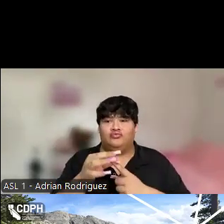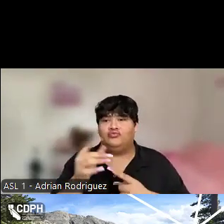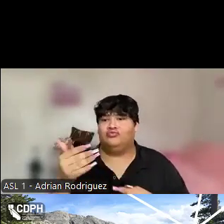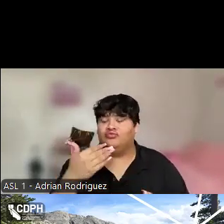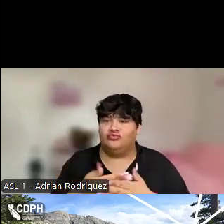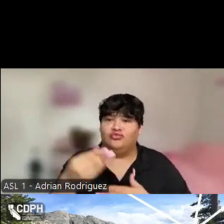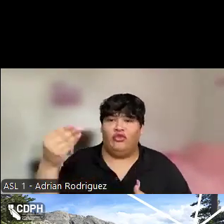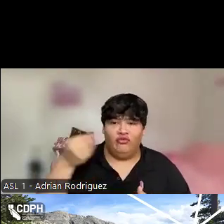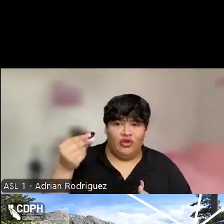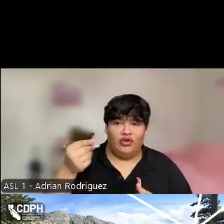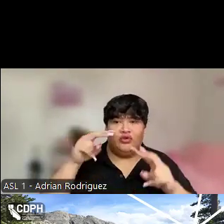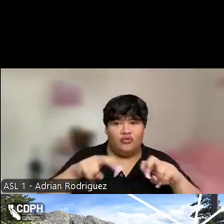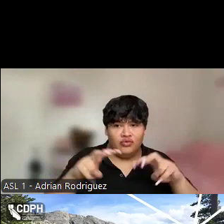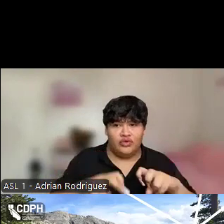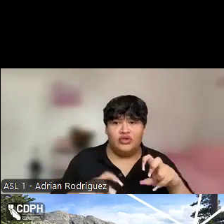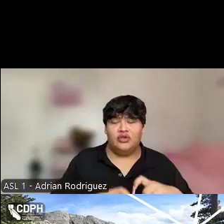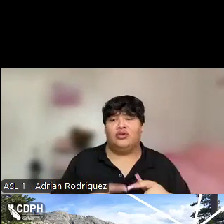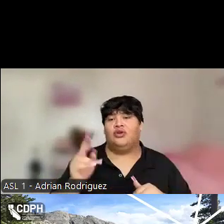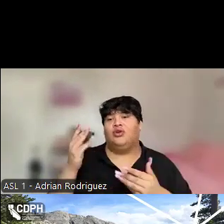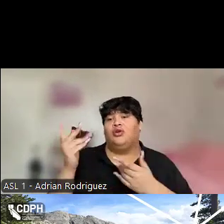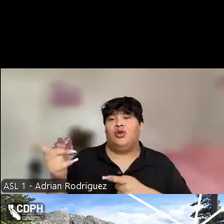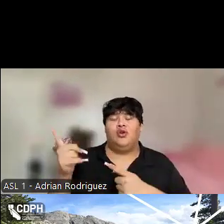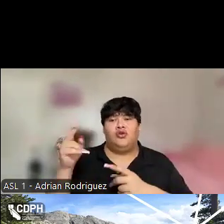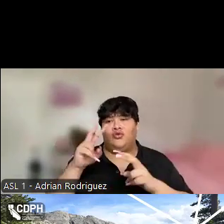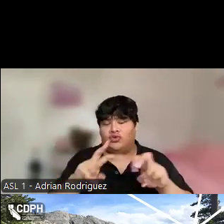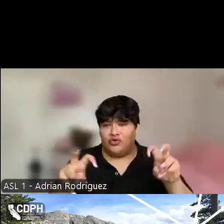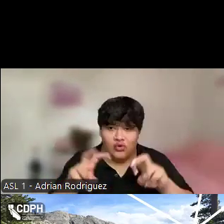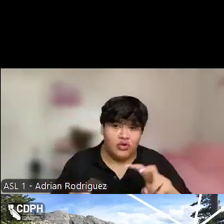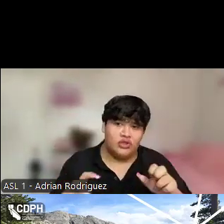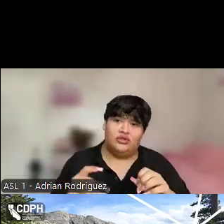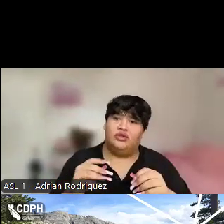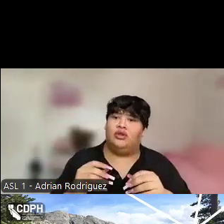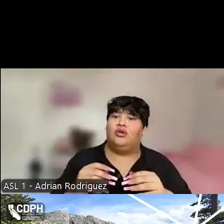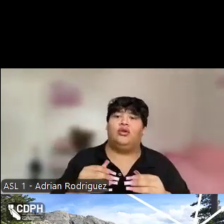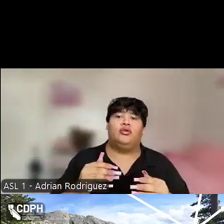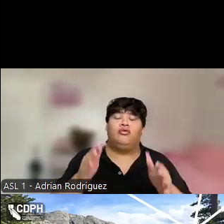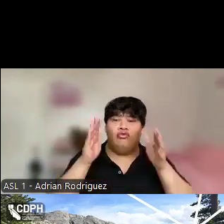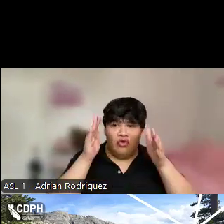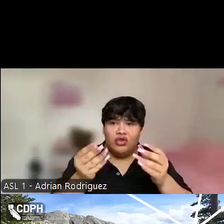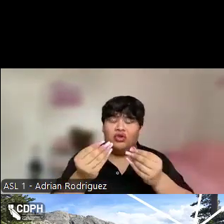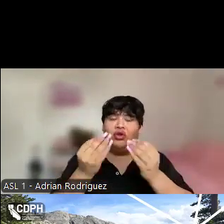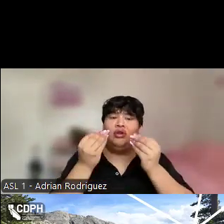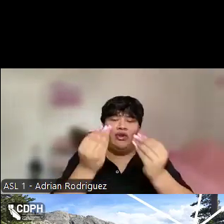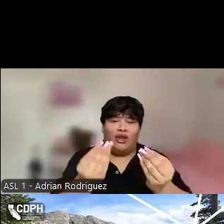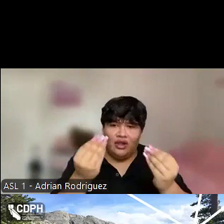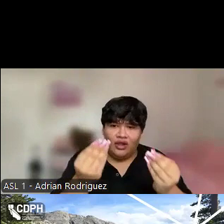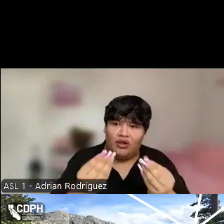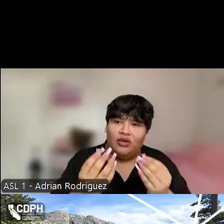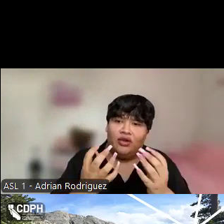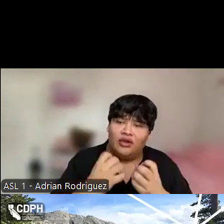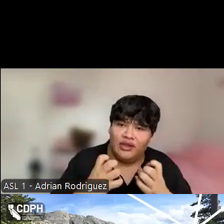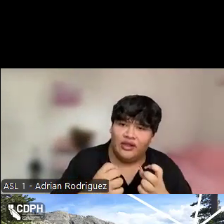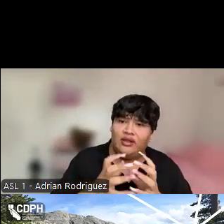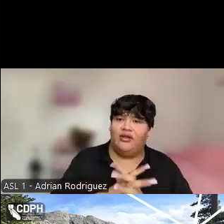funded researchers. Her research is focused on caregiving, but she